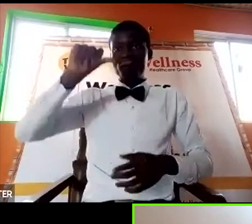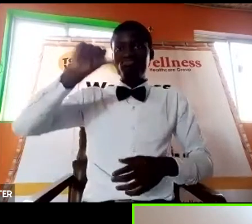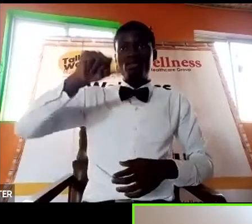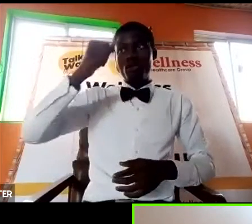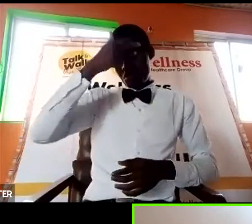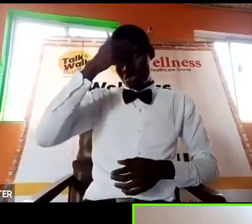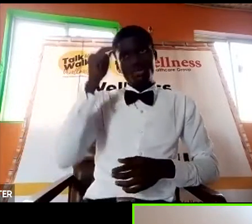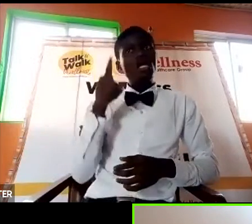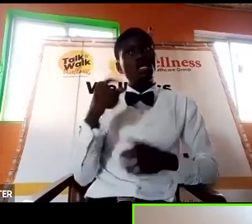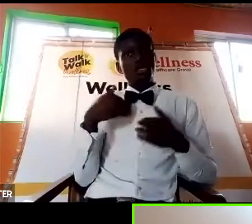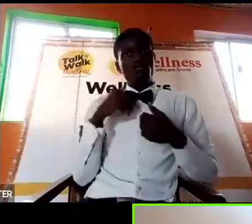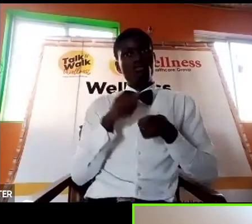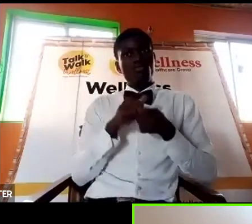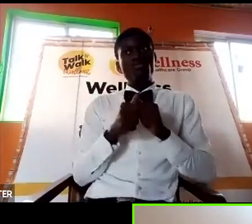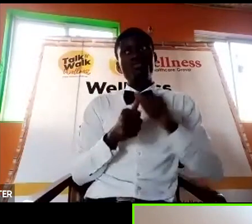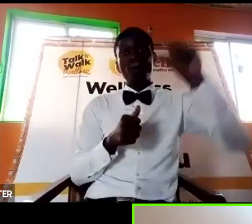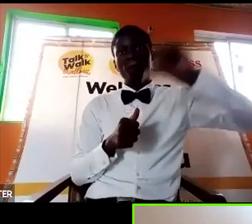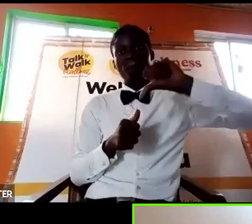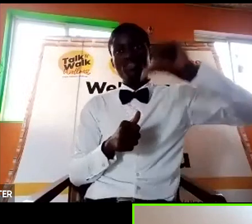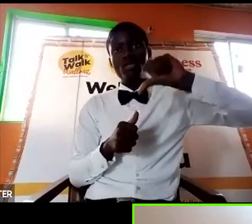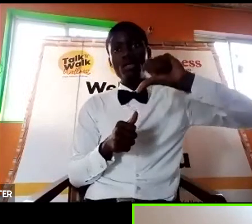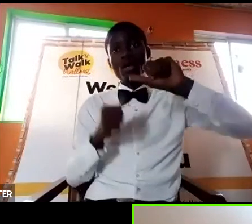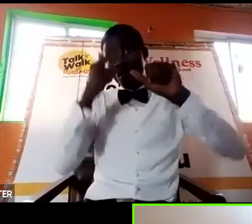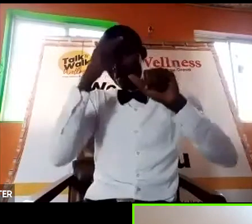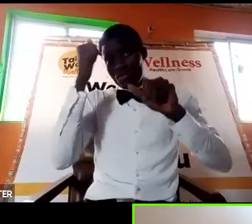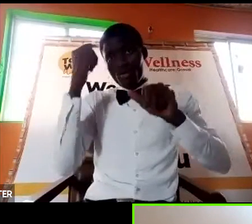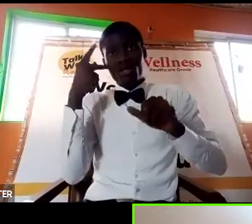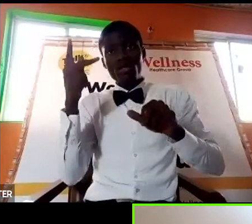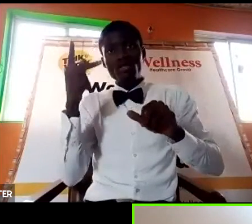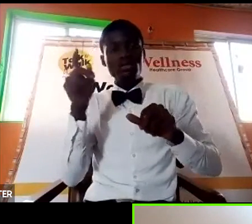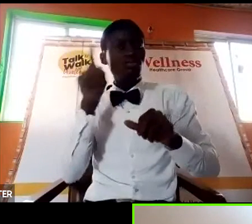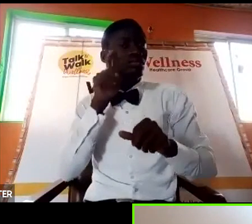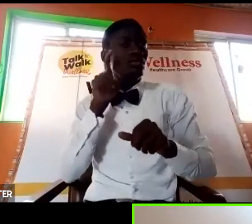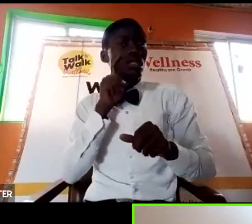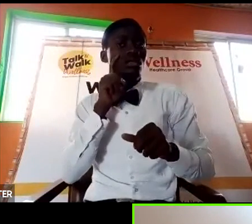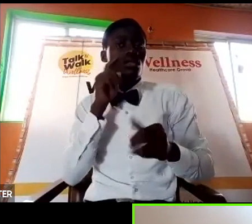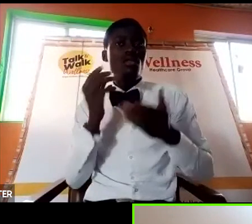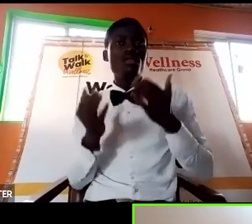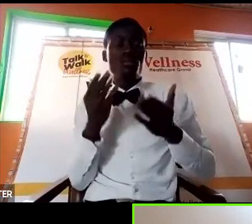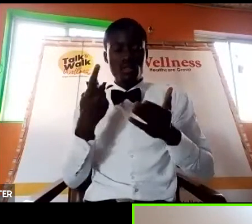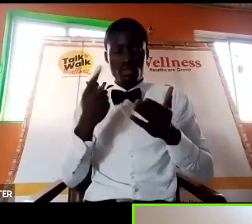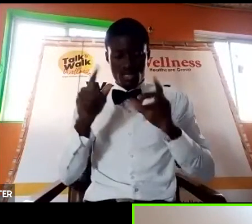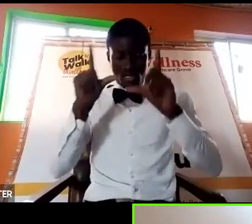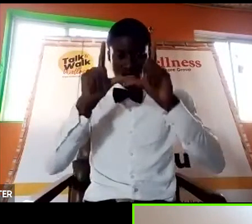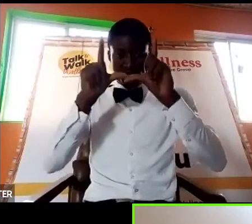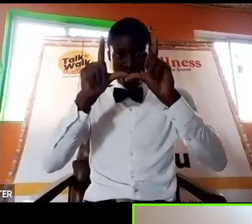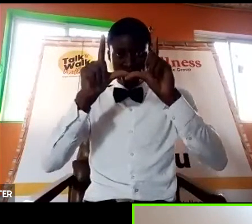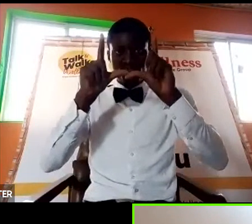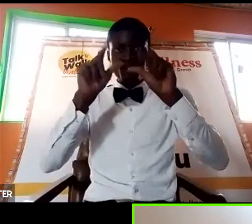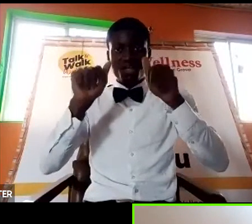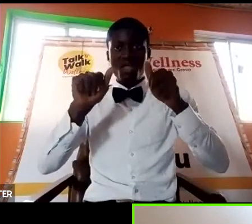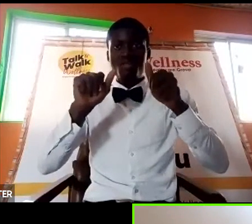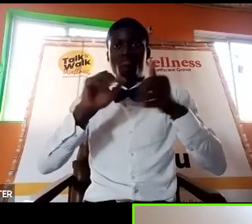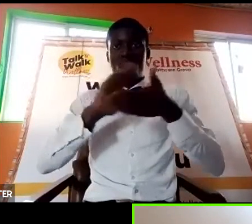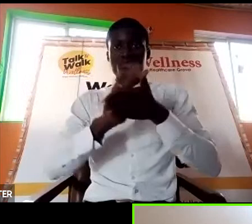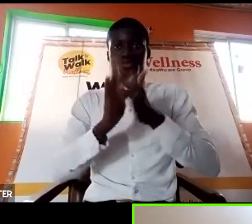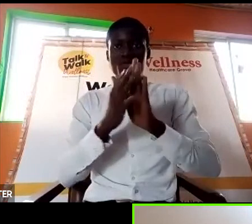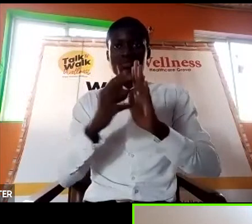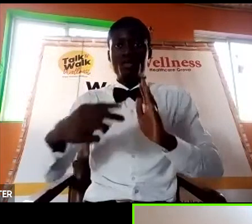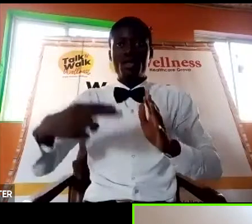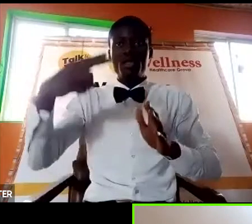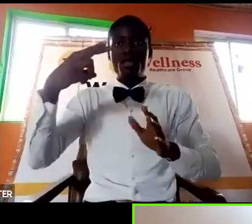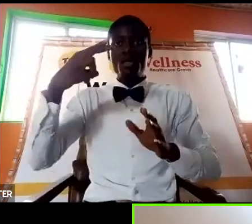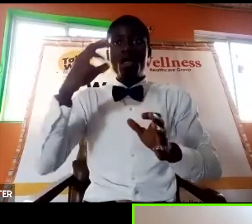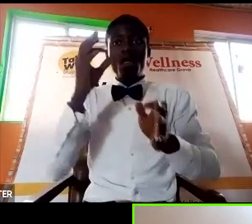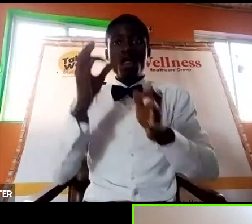sex, possibility that the weight can get reduced is very high. And if you don't fix sex, and if you are saying